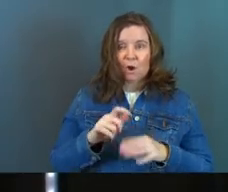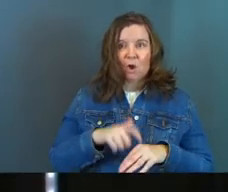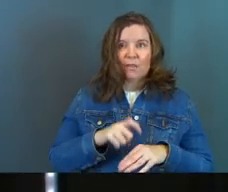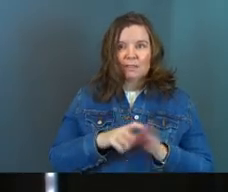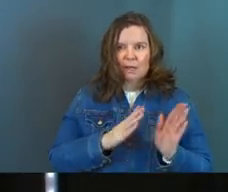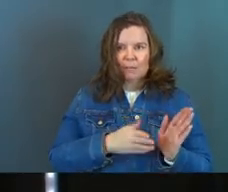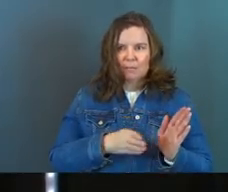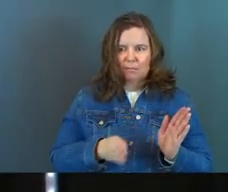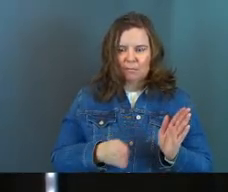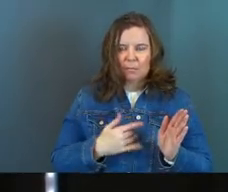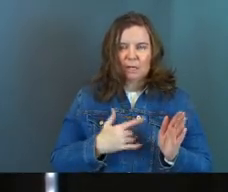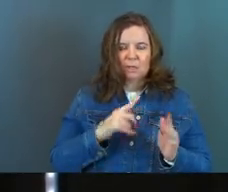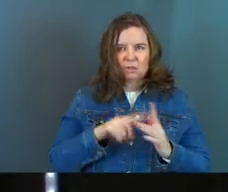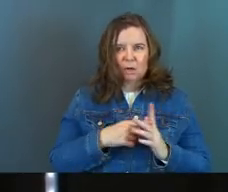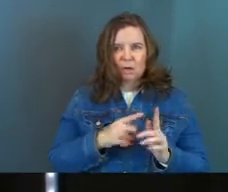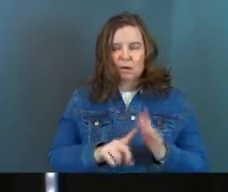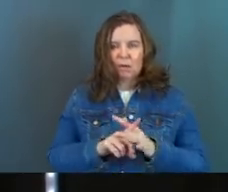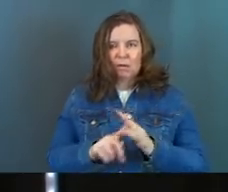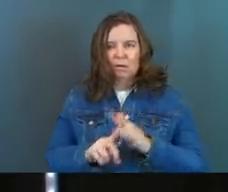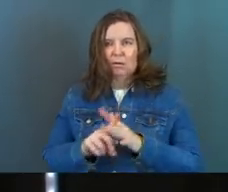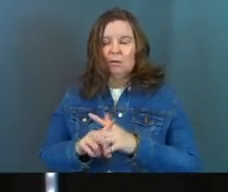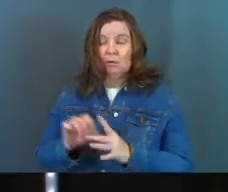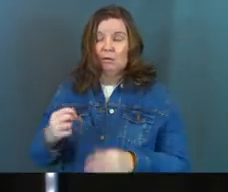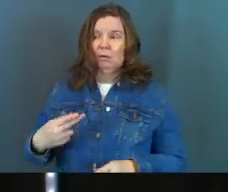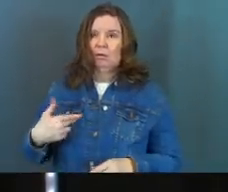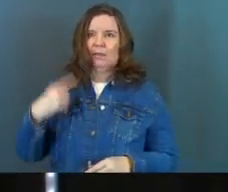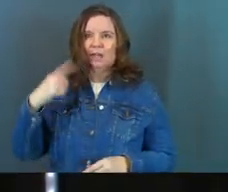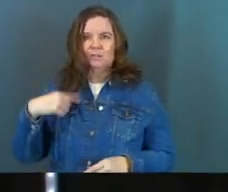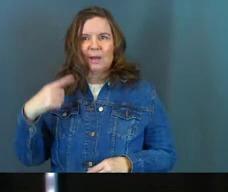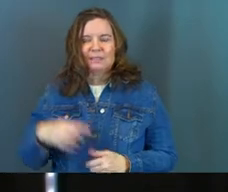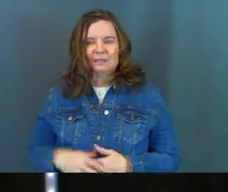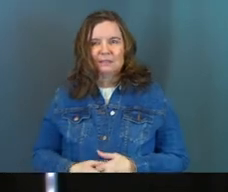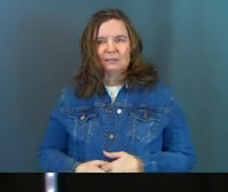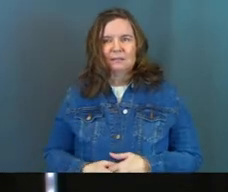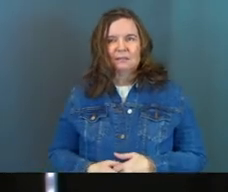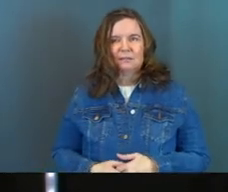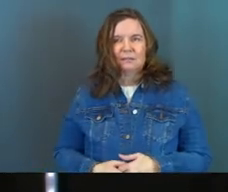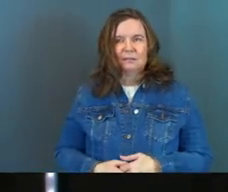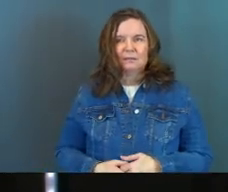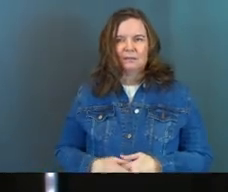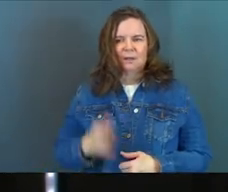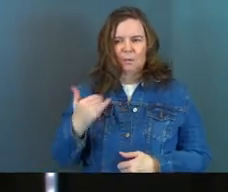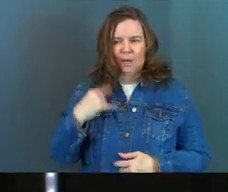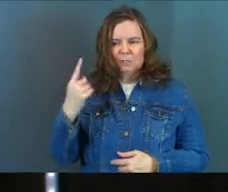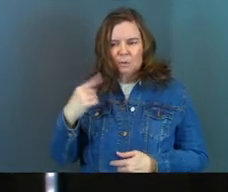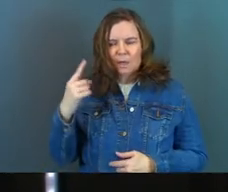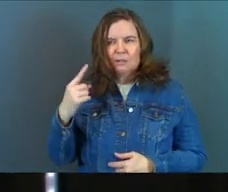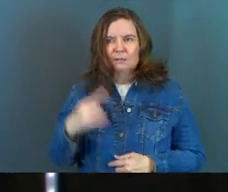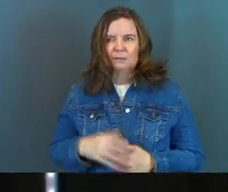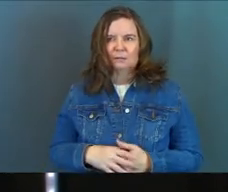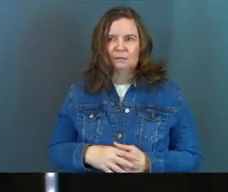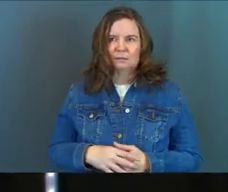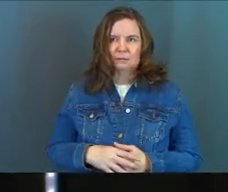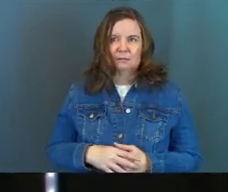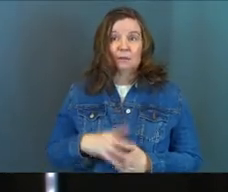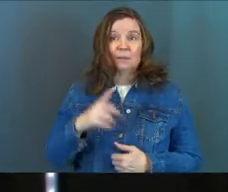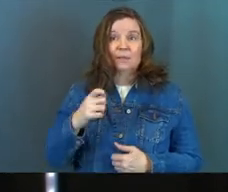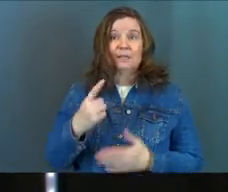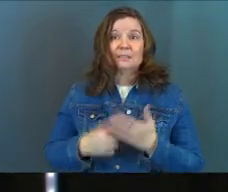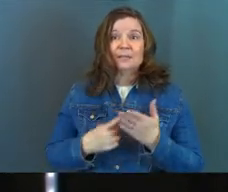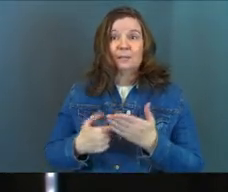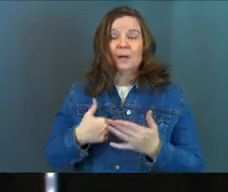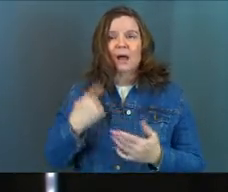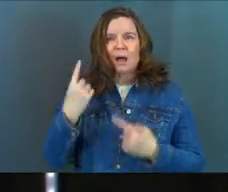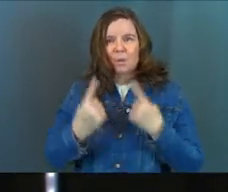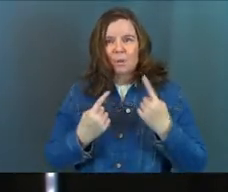the timing of it and stuff, it just started to pop out to me. And I'm like, oh, that's crazy. Why is it crazy? Because